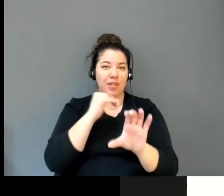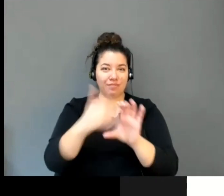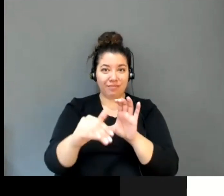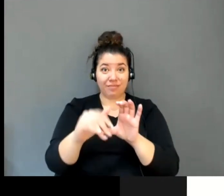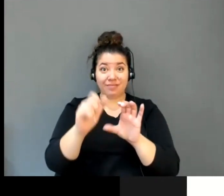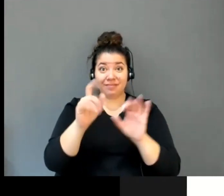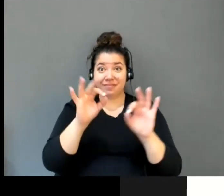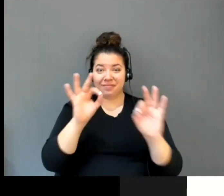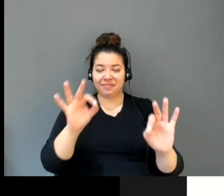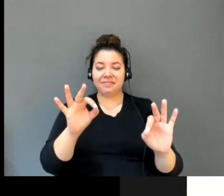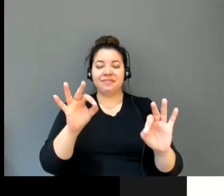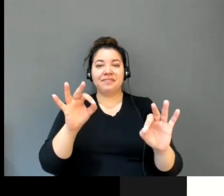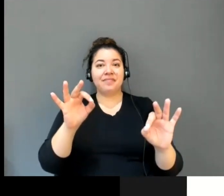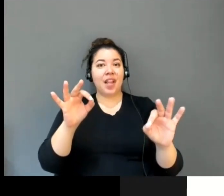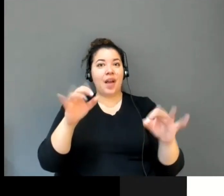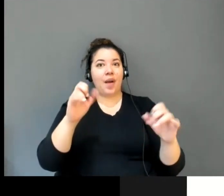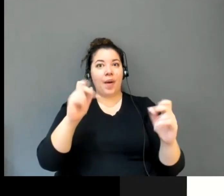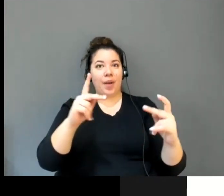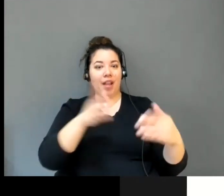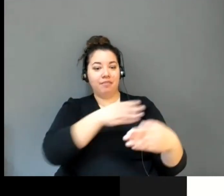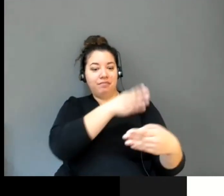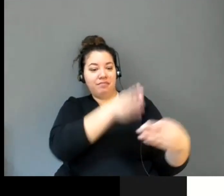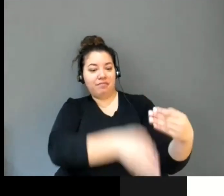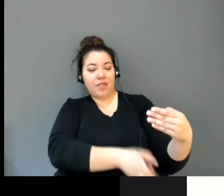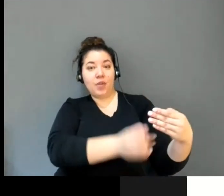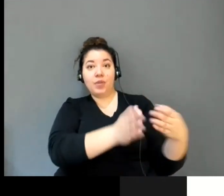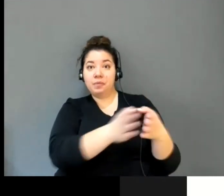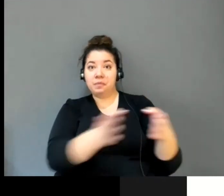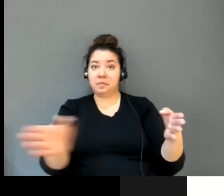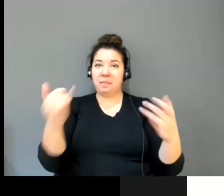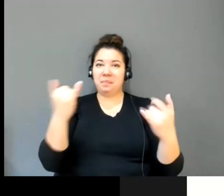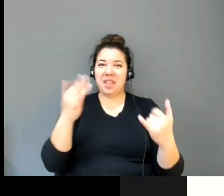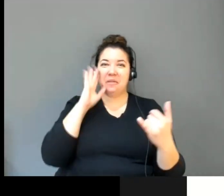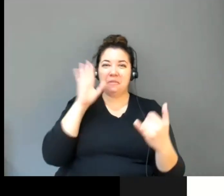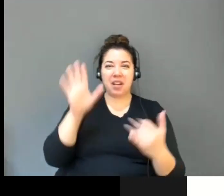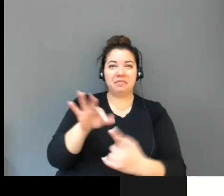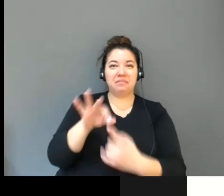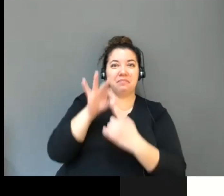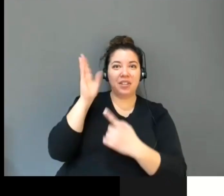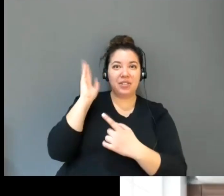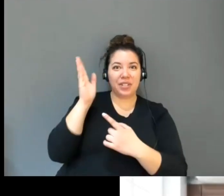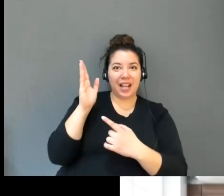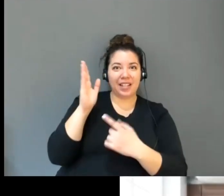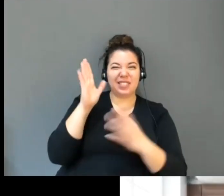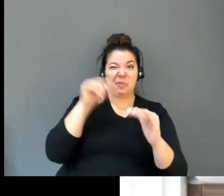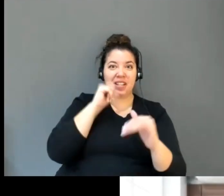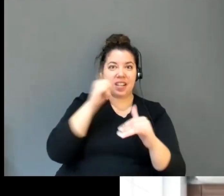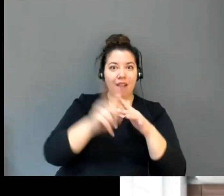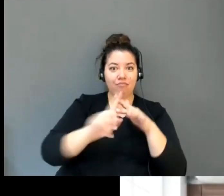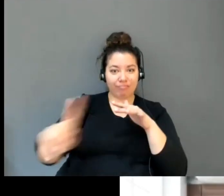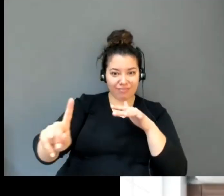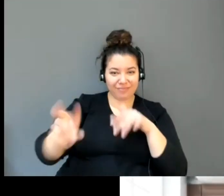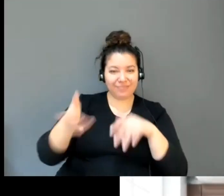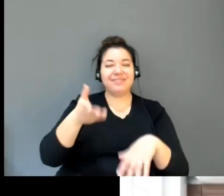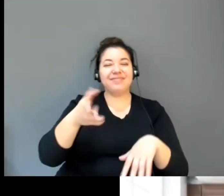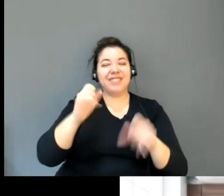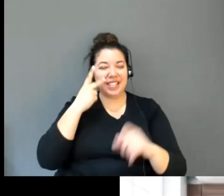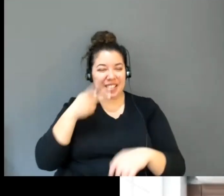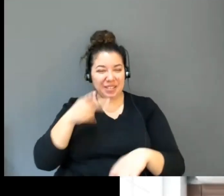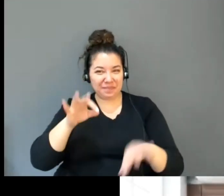said, let's bring in our special guest. Hopefully Mr. Frieder's still with us. He didn't run off. There he is. All